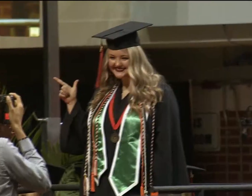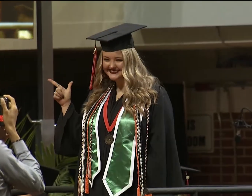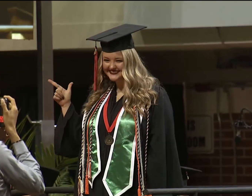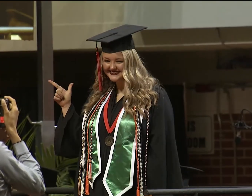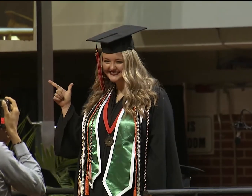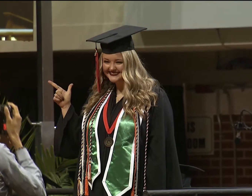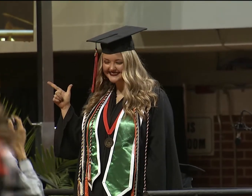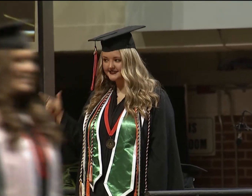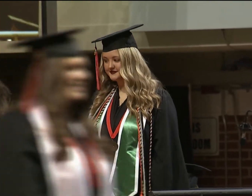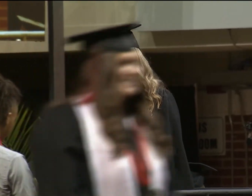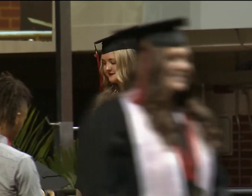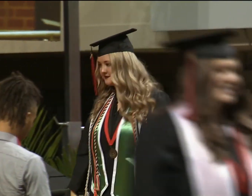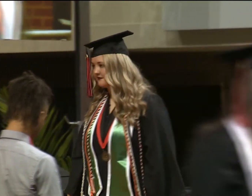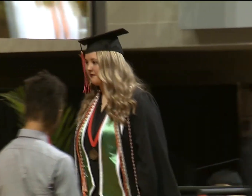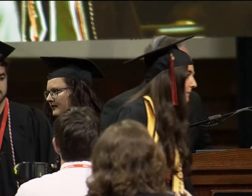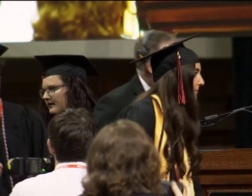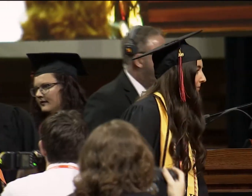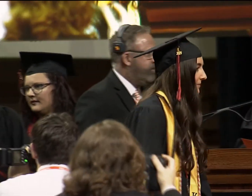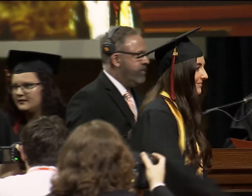Kinsey Goggins.